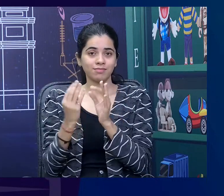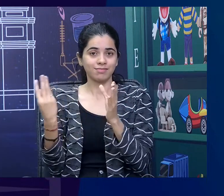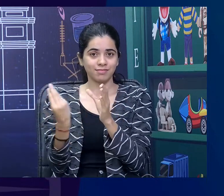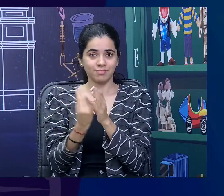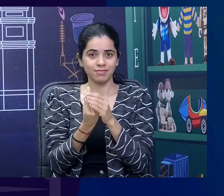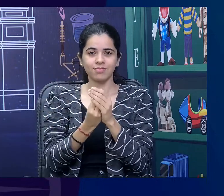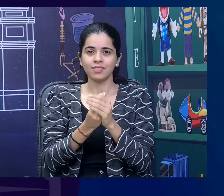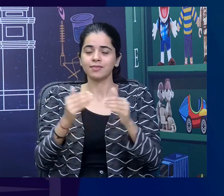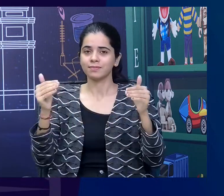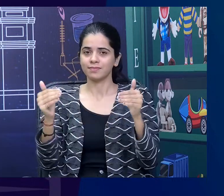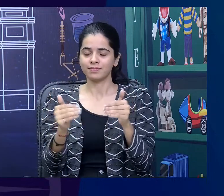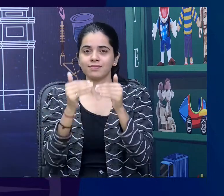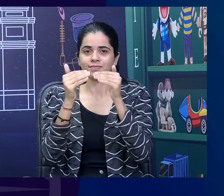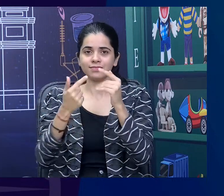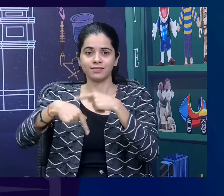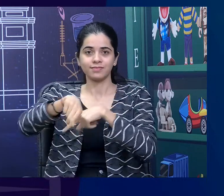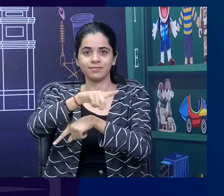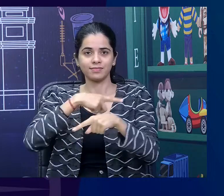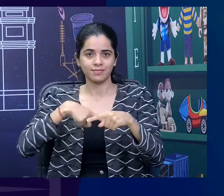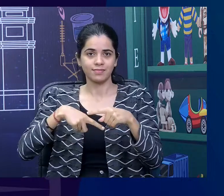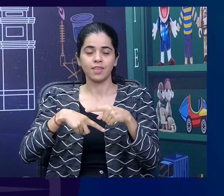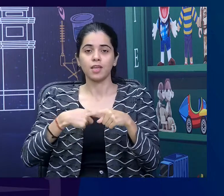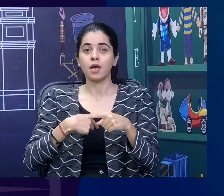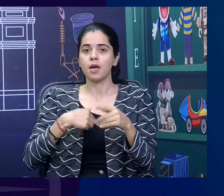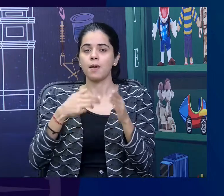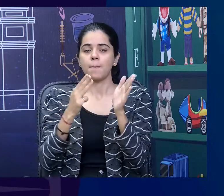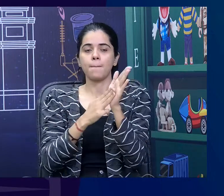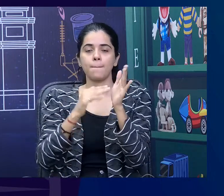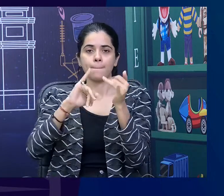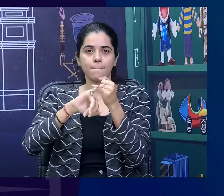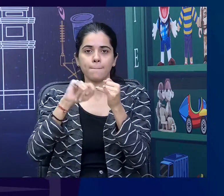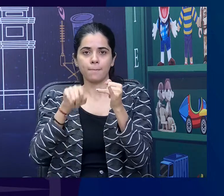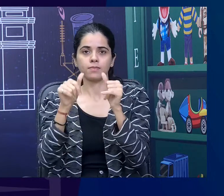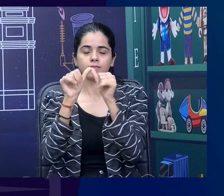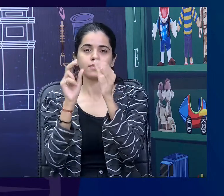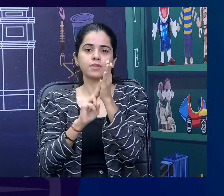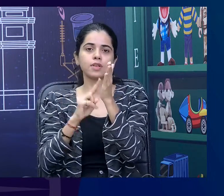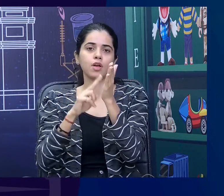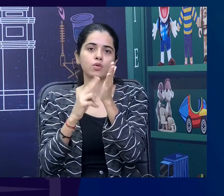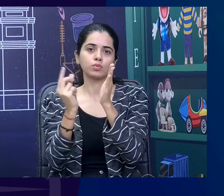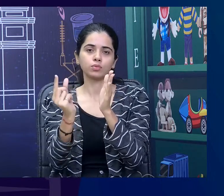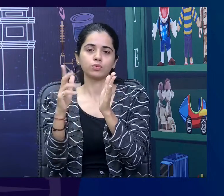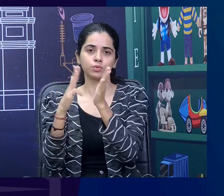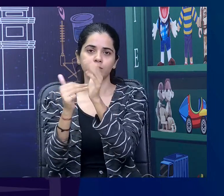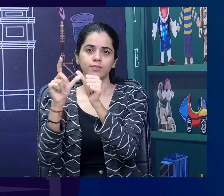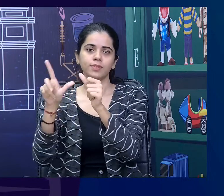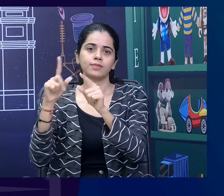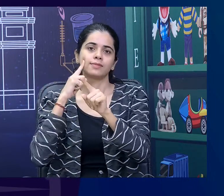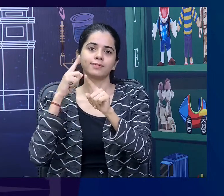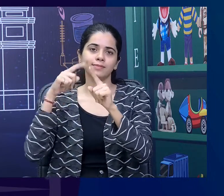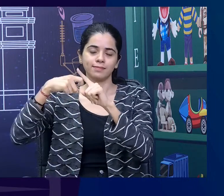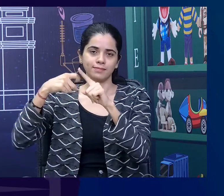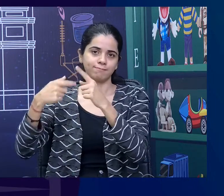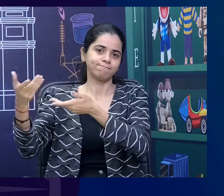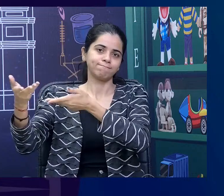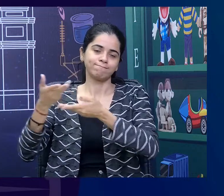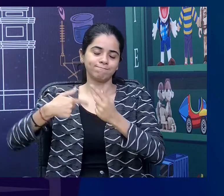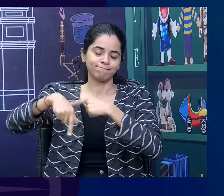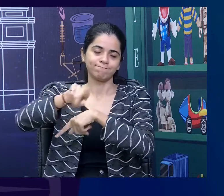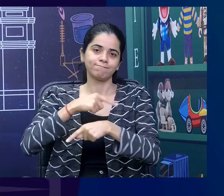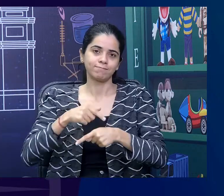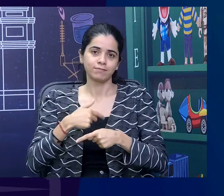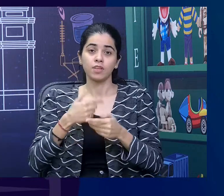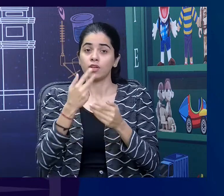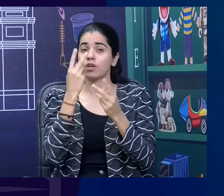interpreter. So let's meet her. She is Miss Anu Malik. Anu, very warm welcome. And dear learners